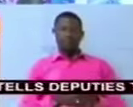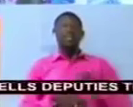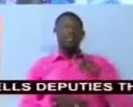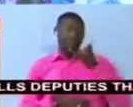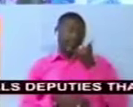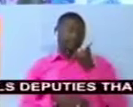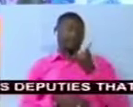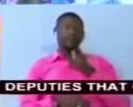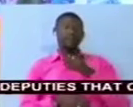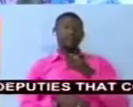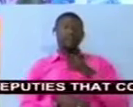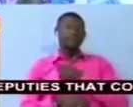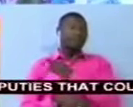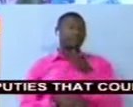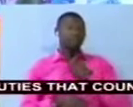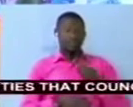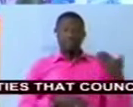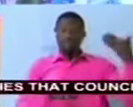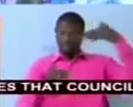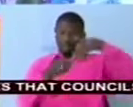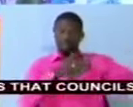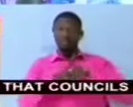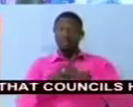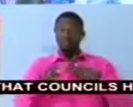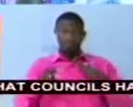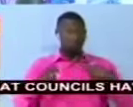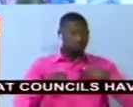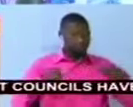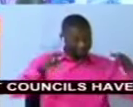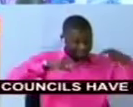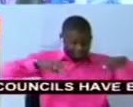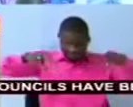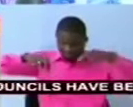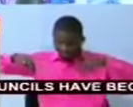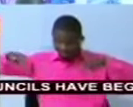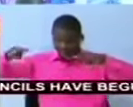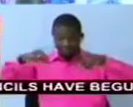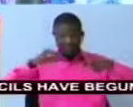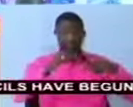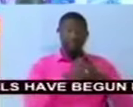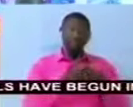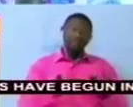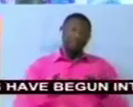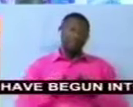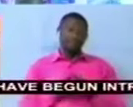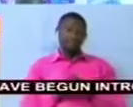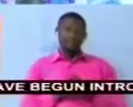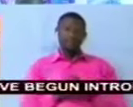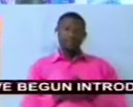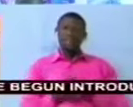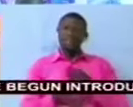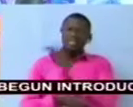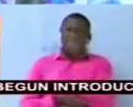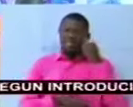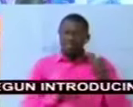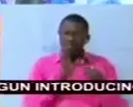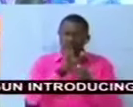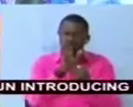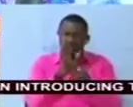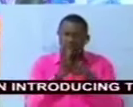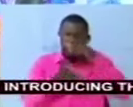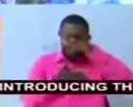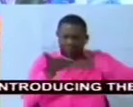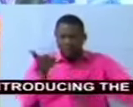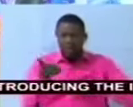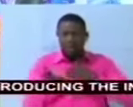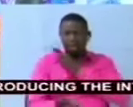in, they said that they have to search. Did they show you any document authorizing them to search your house? Won nañ la ben kayit